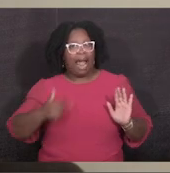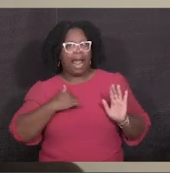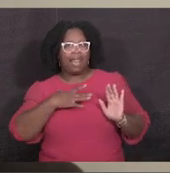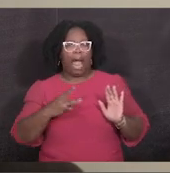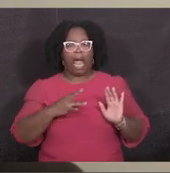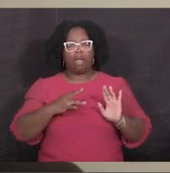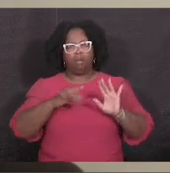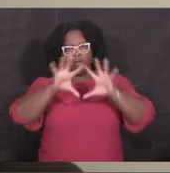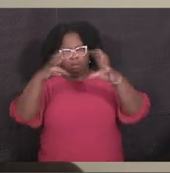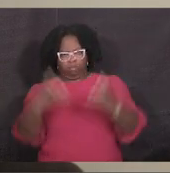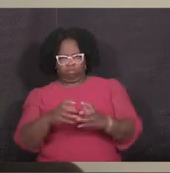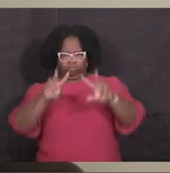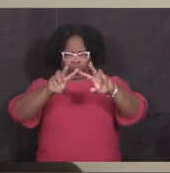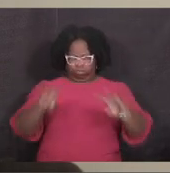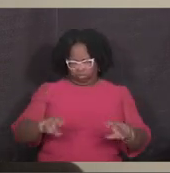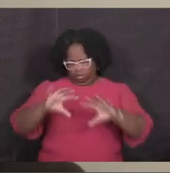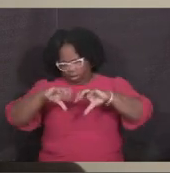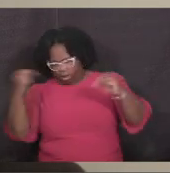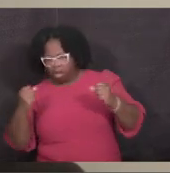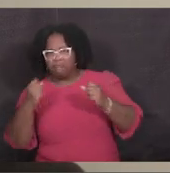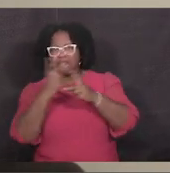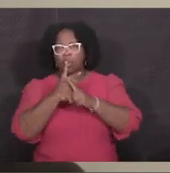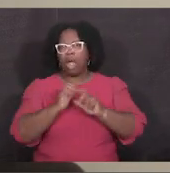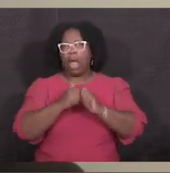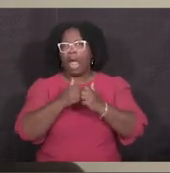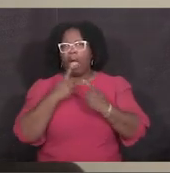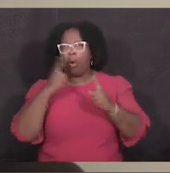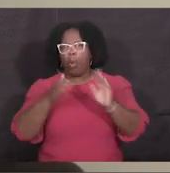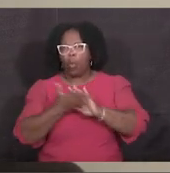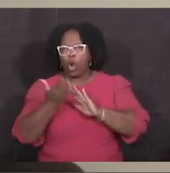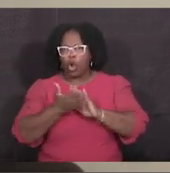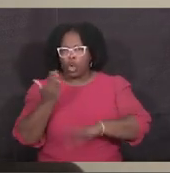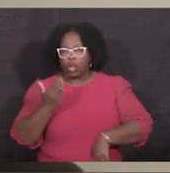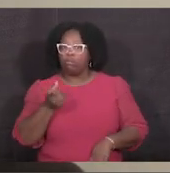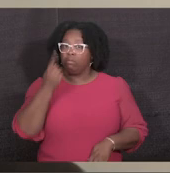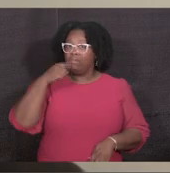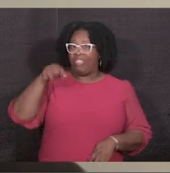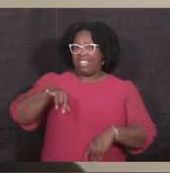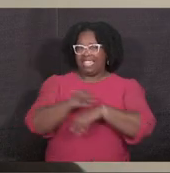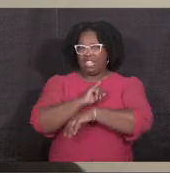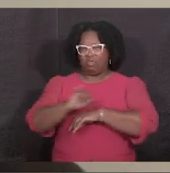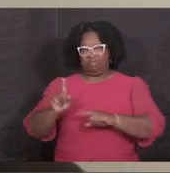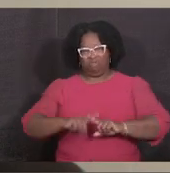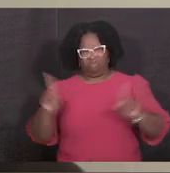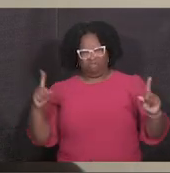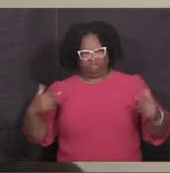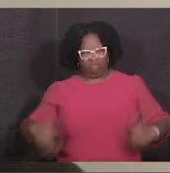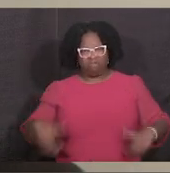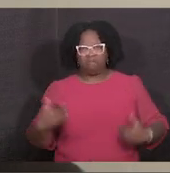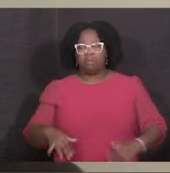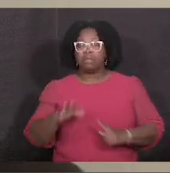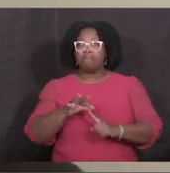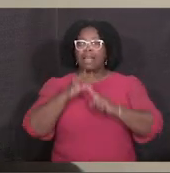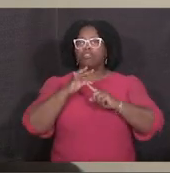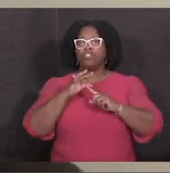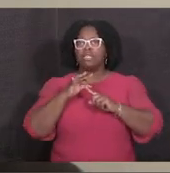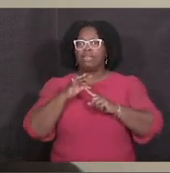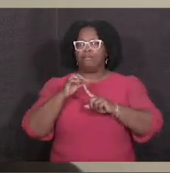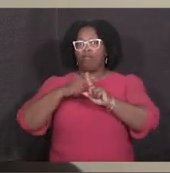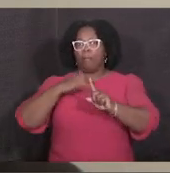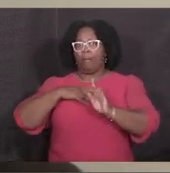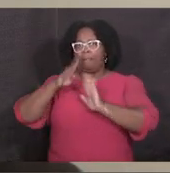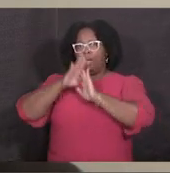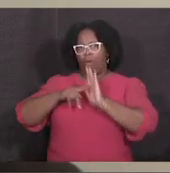and figure out how they work. And this industry was a bit of an anomaly, especially coming from politics. And